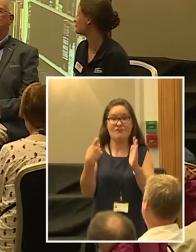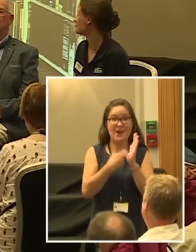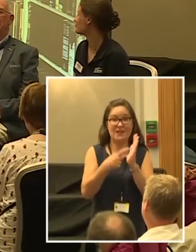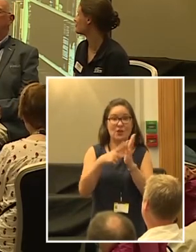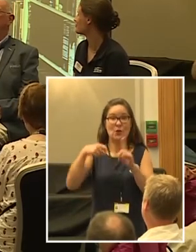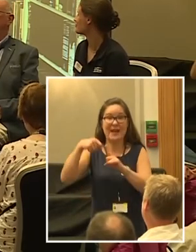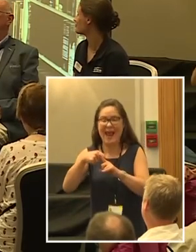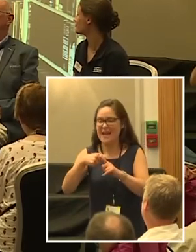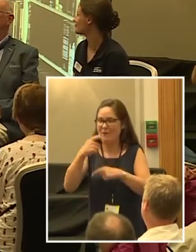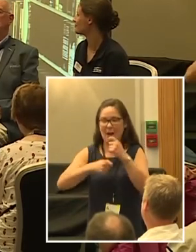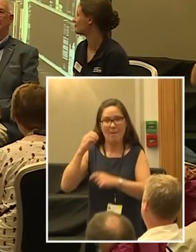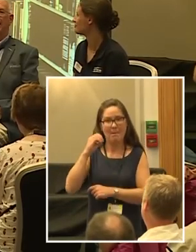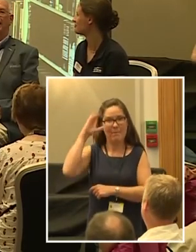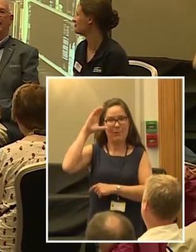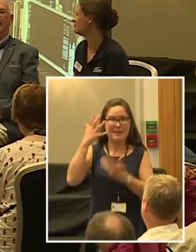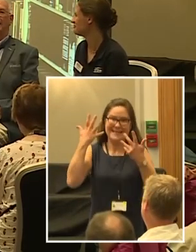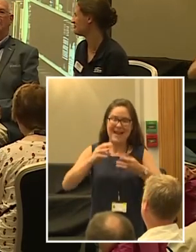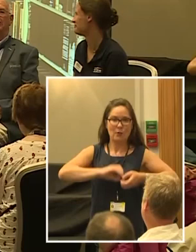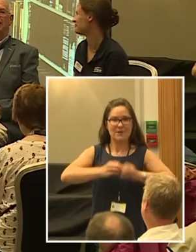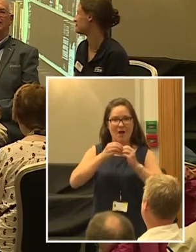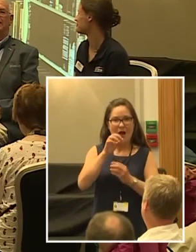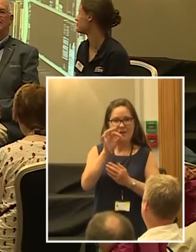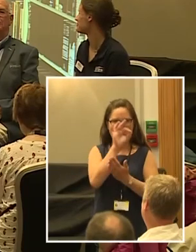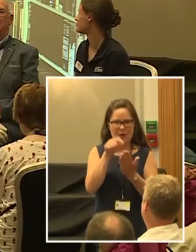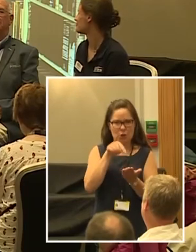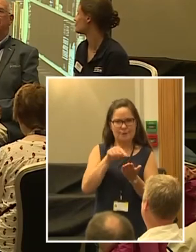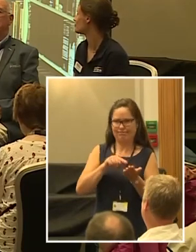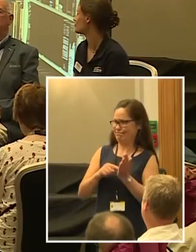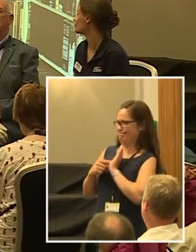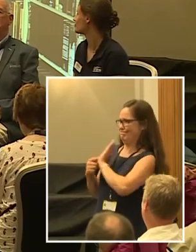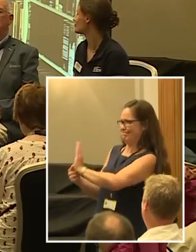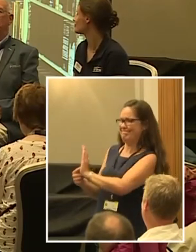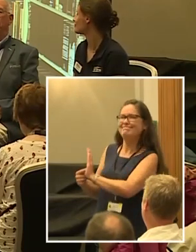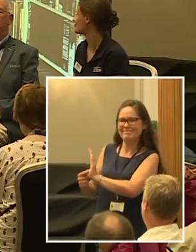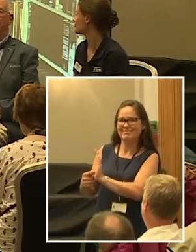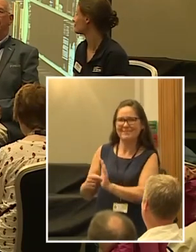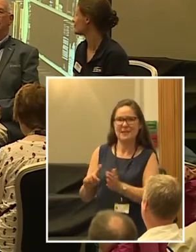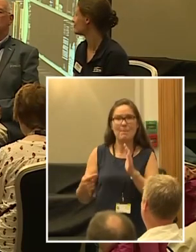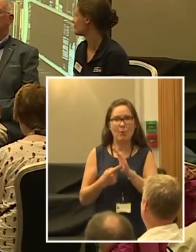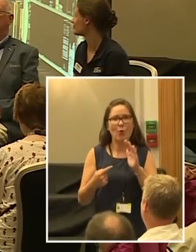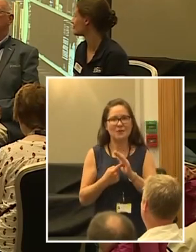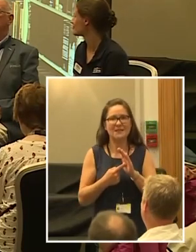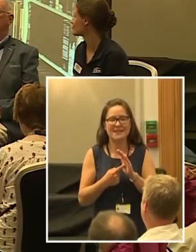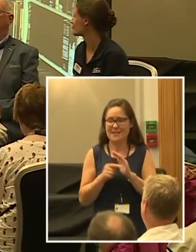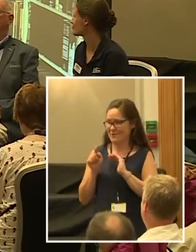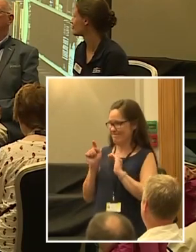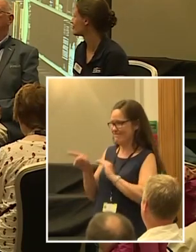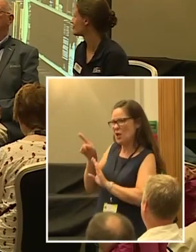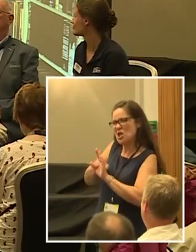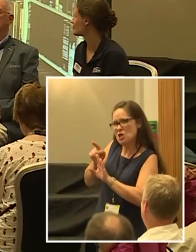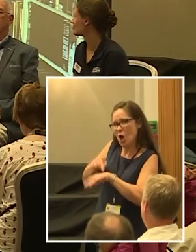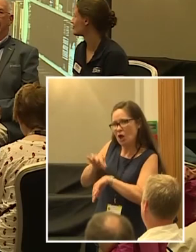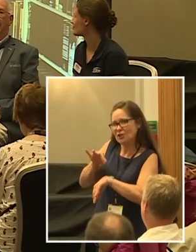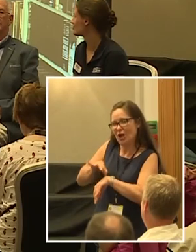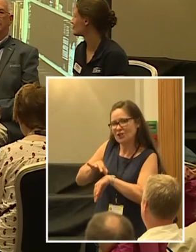quite a few questions on retinal, inherited retinal diseases, which is really, really important, I think, to train these young eye